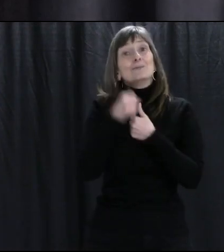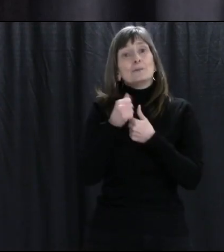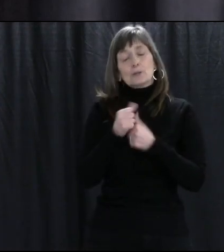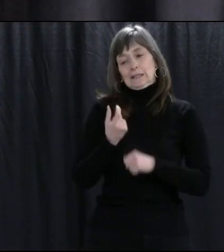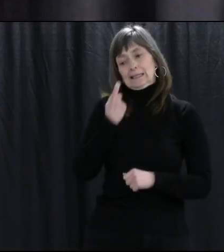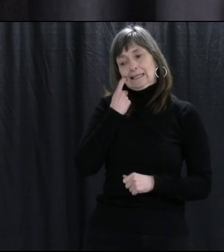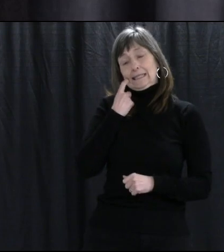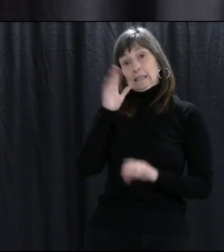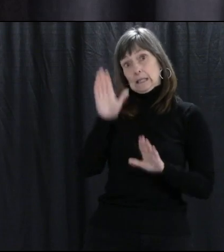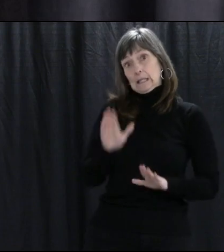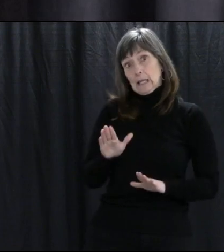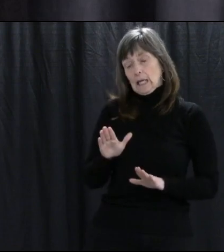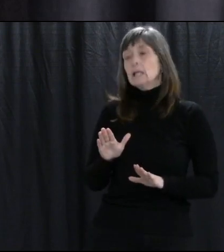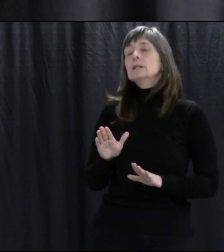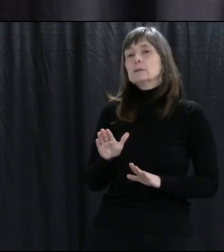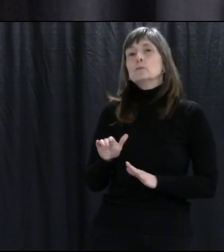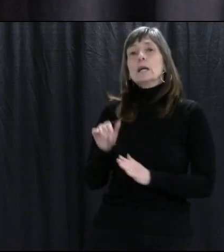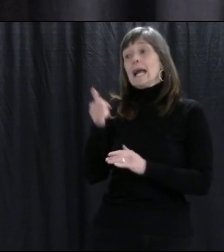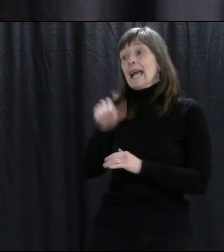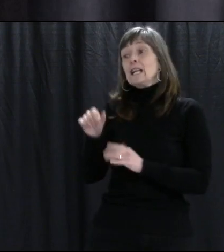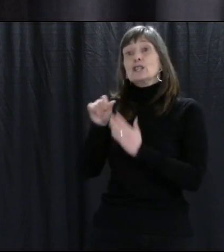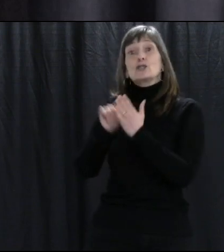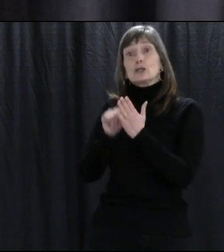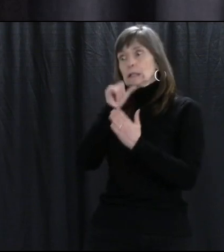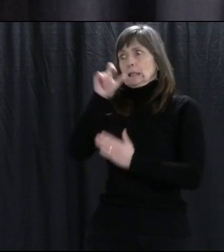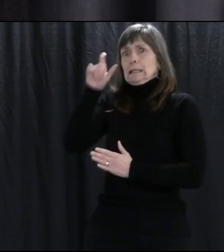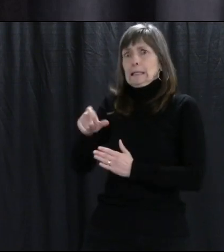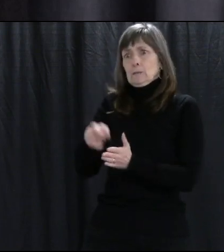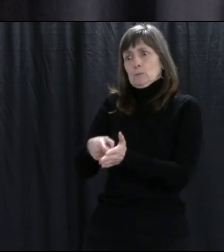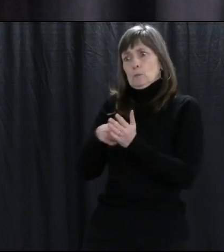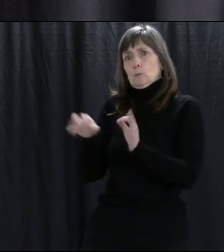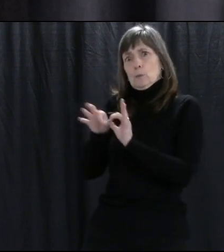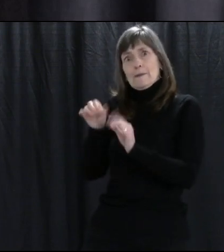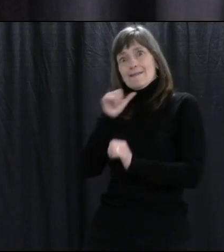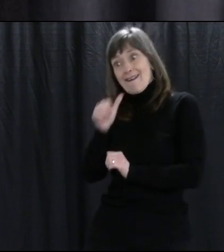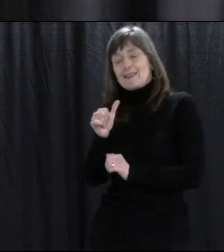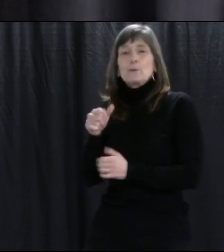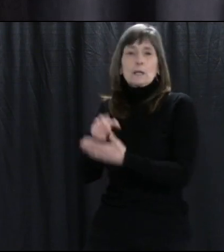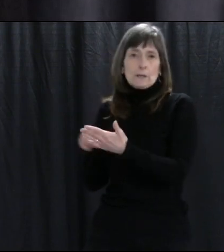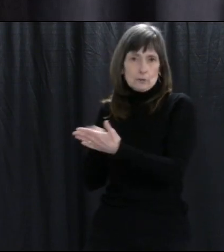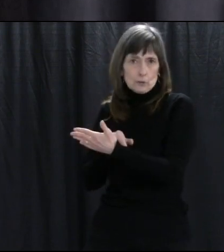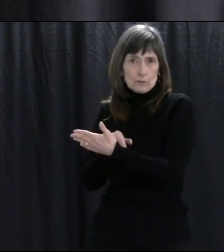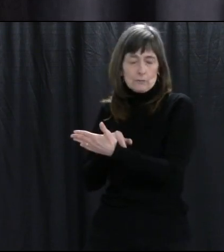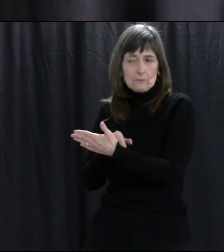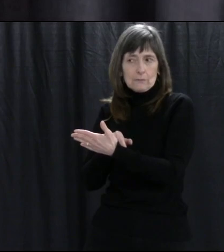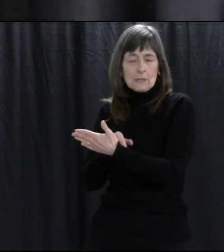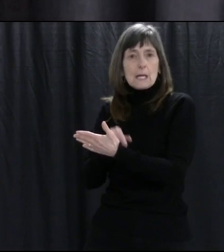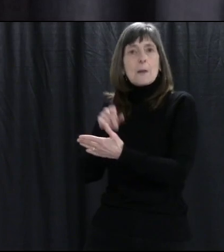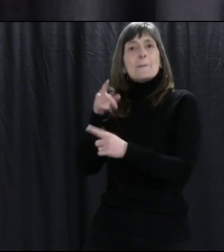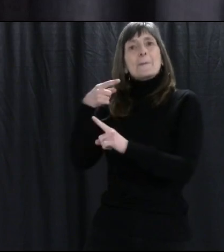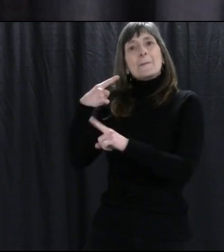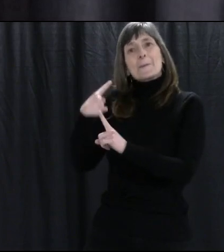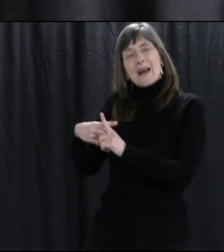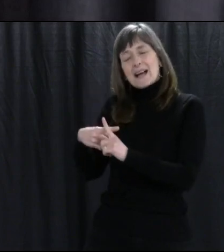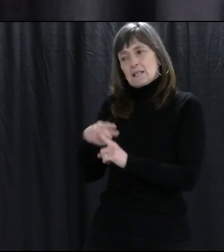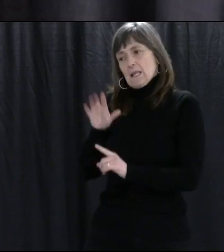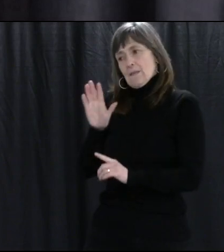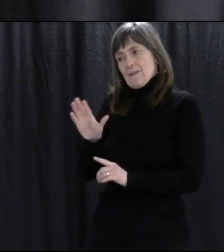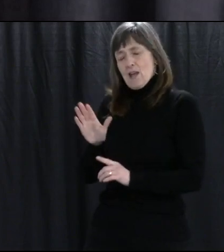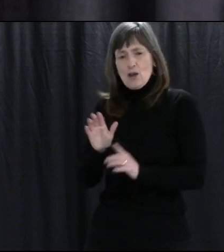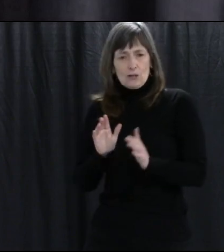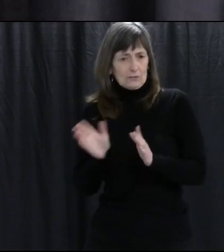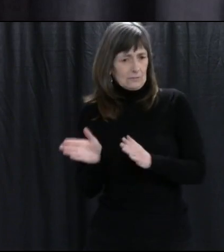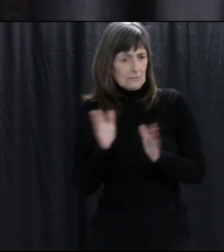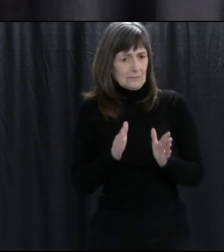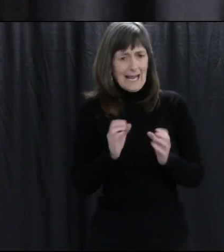to cancel all elective surgeries, and how much ventilator capacity they would take up on any given day is